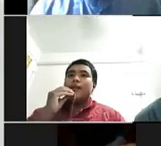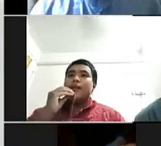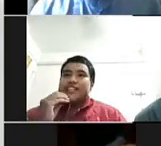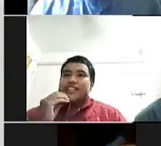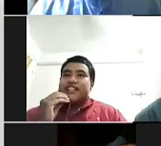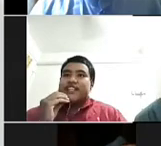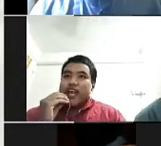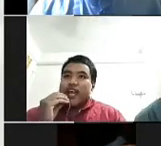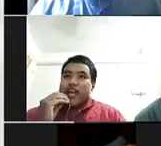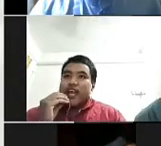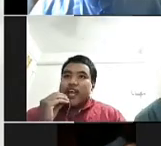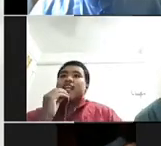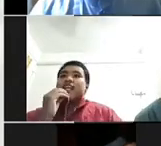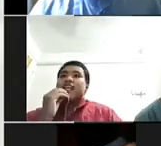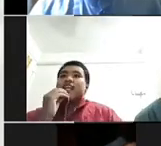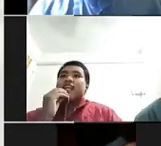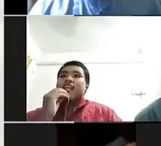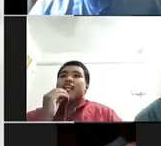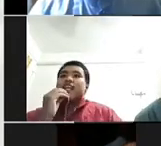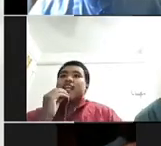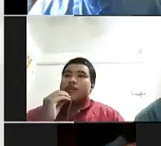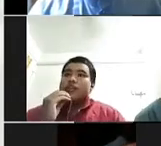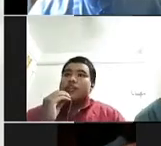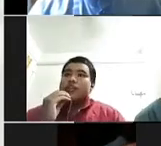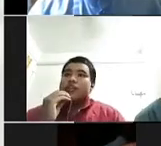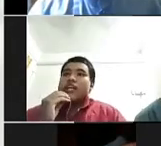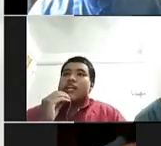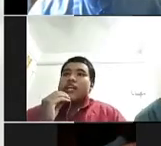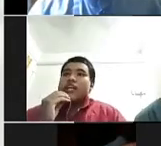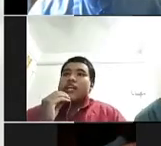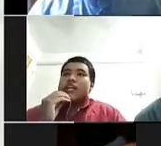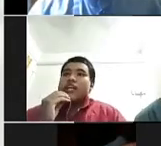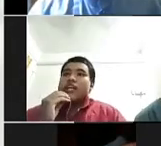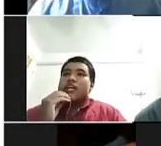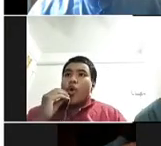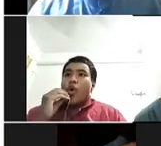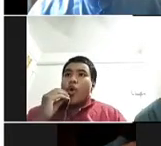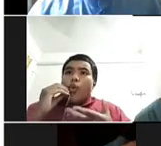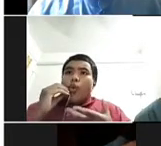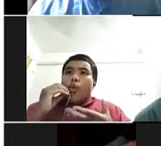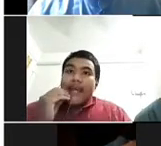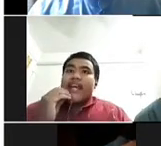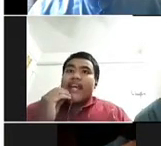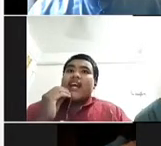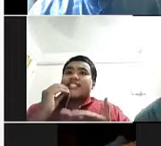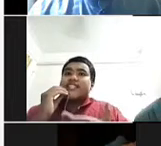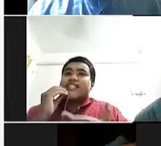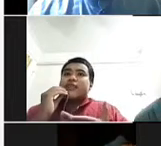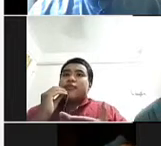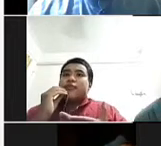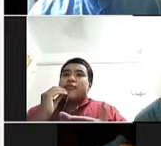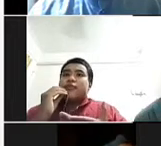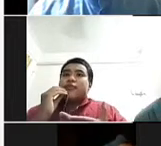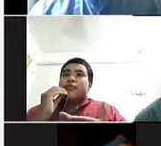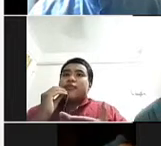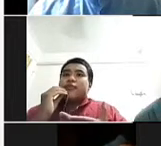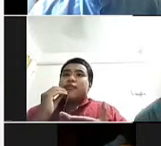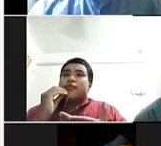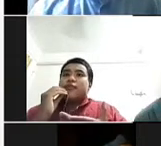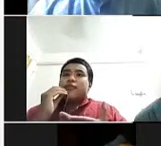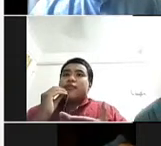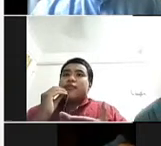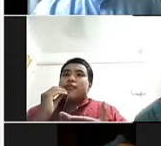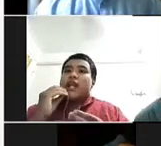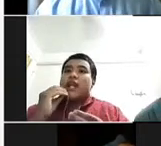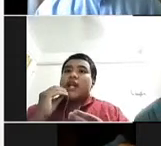agriculture activities and selling at the market and store. Did you think why there are some difference in price